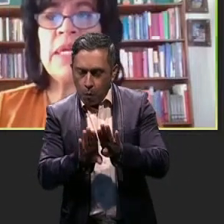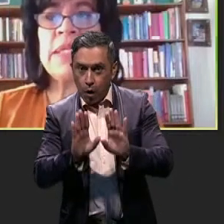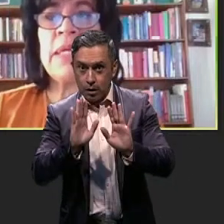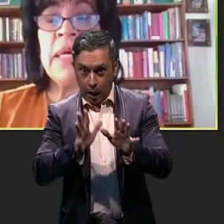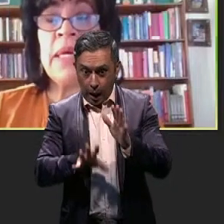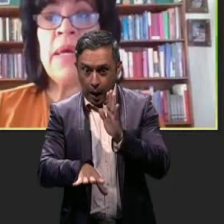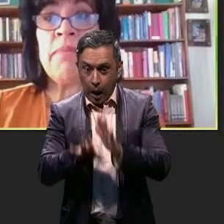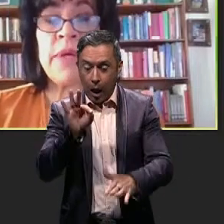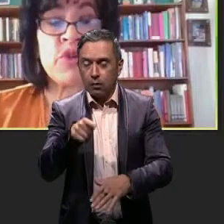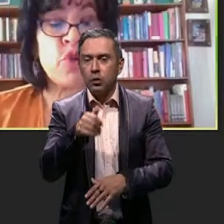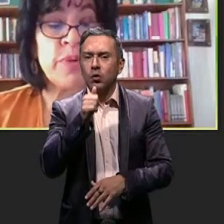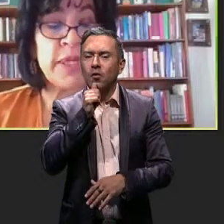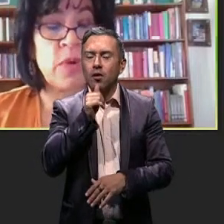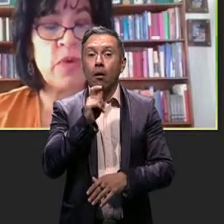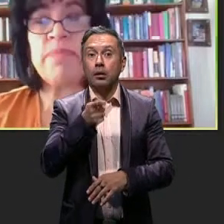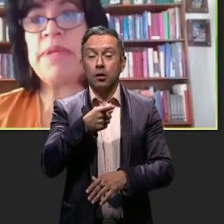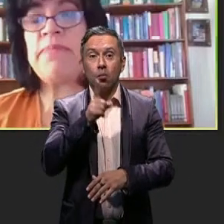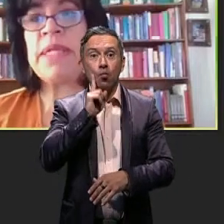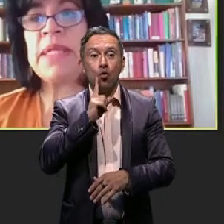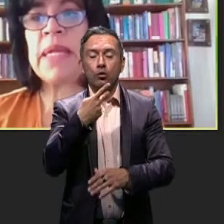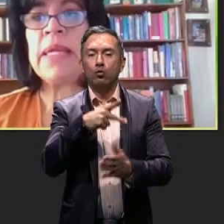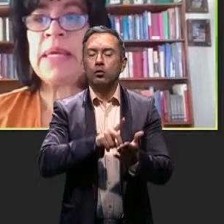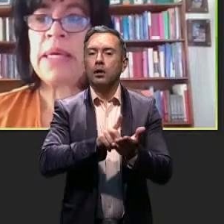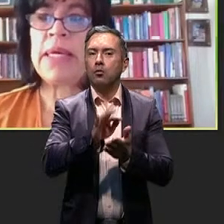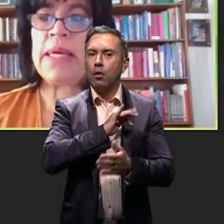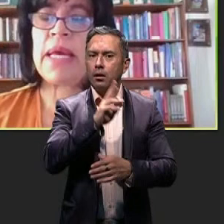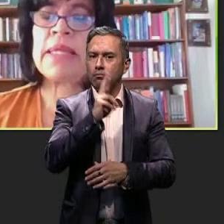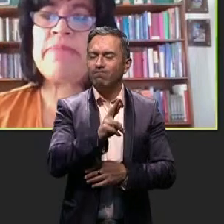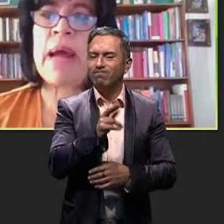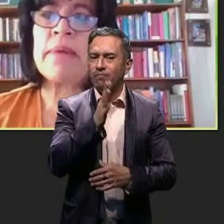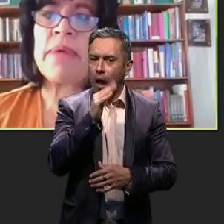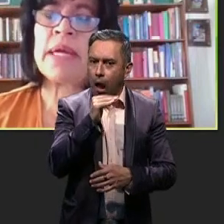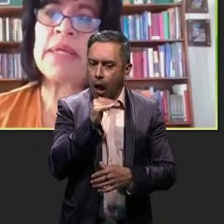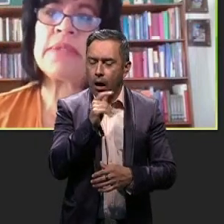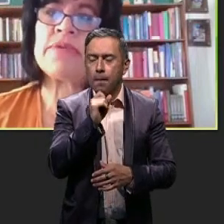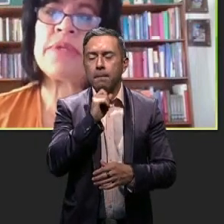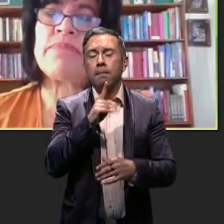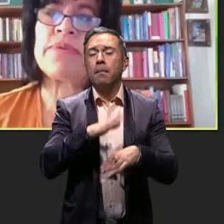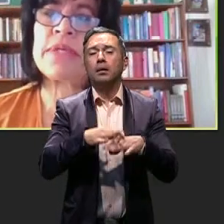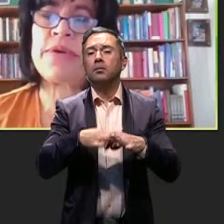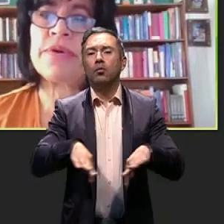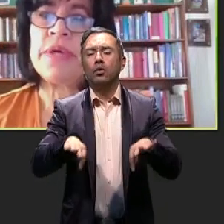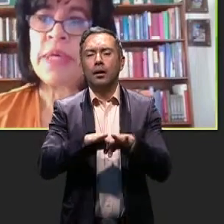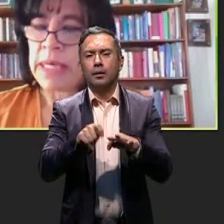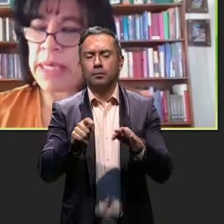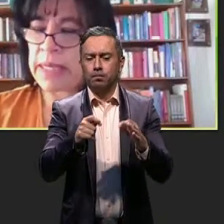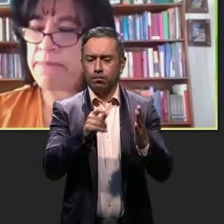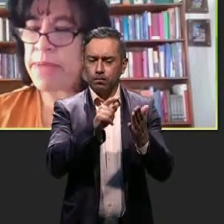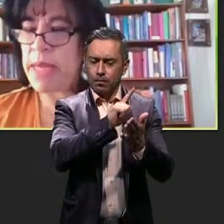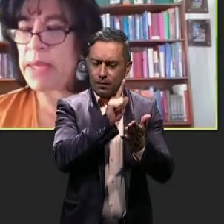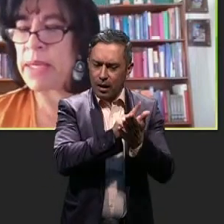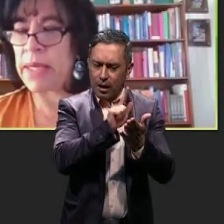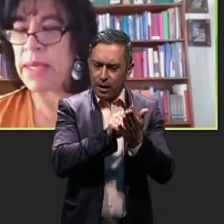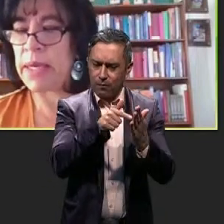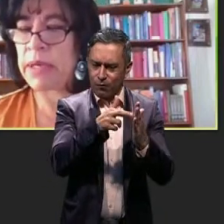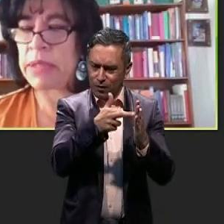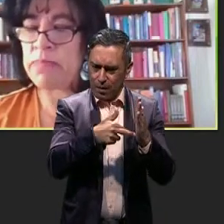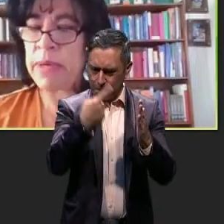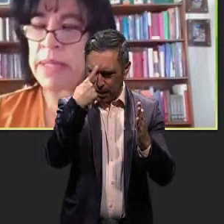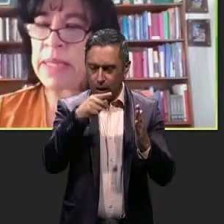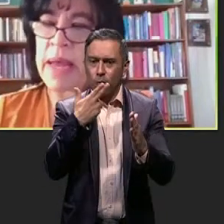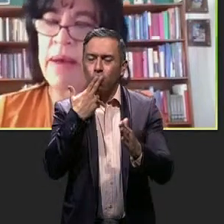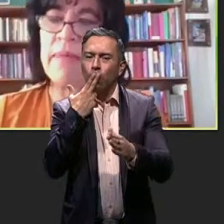allow for guaranteeing the rights of women, but above all, that will allow us to activate protection